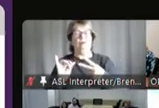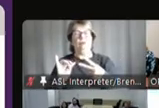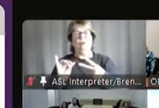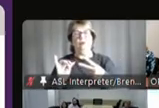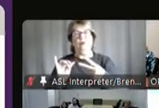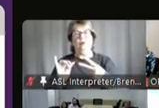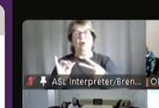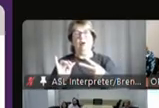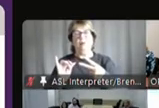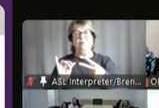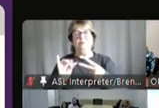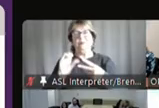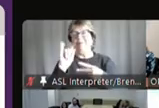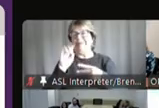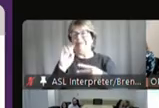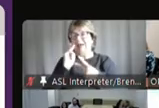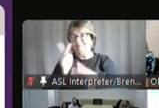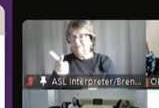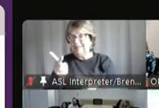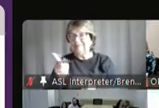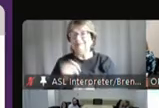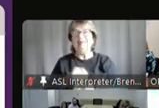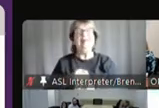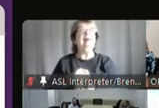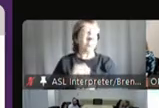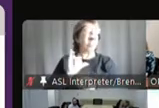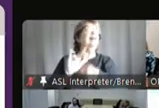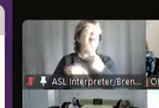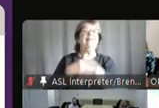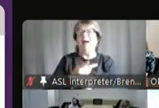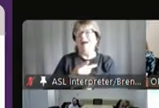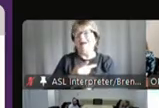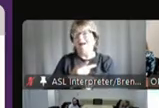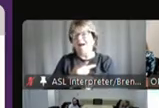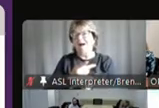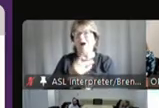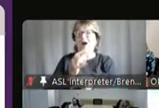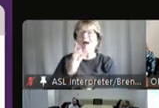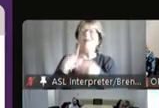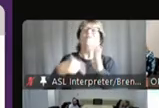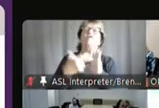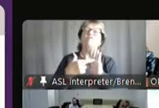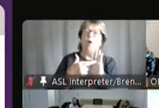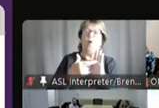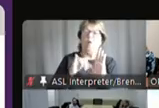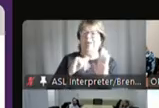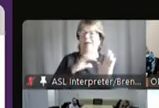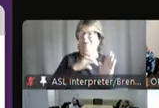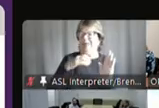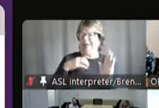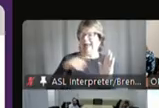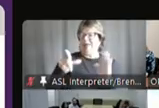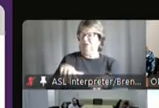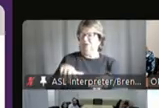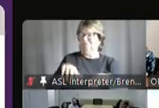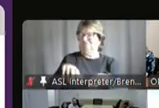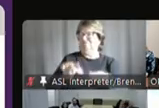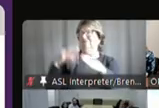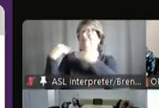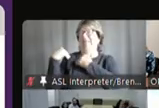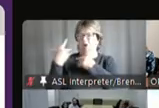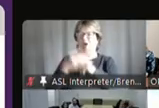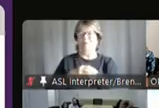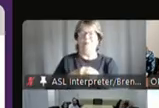the site visits and those kinds of roles that the councils have taken on, which are